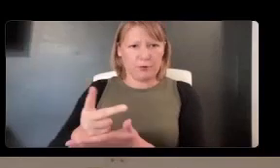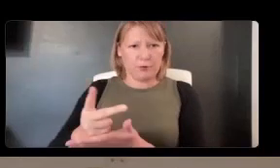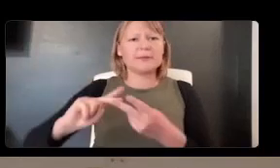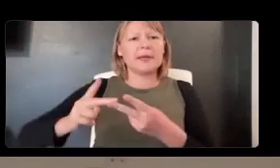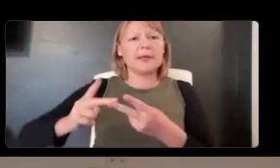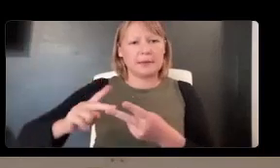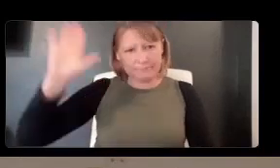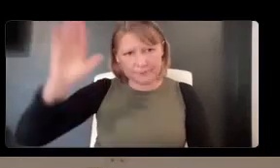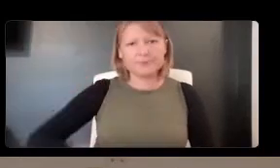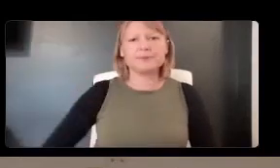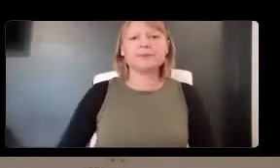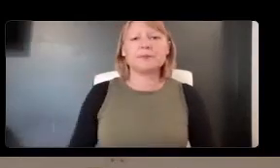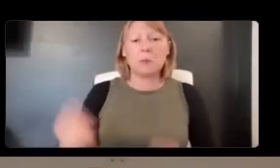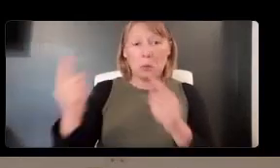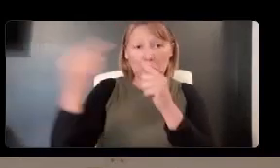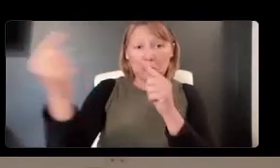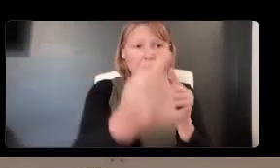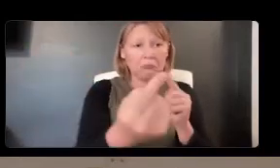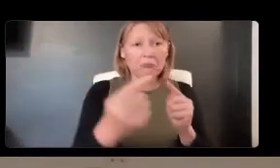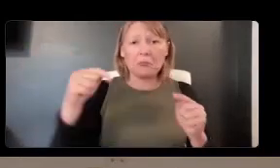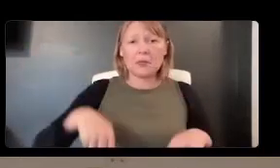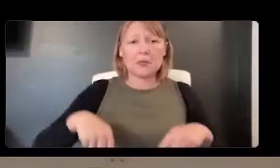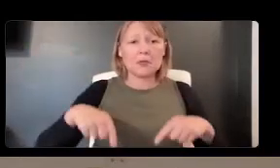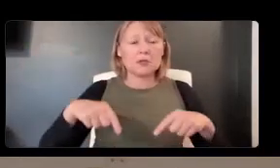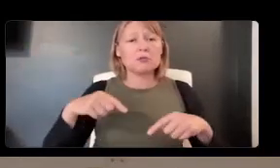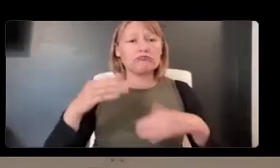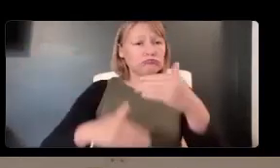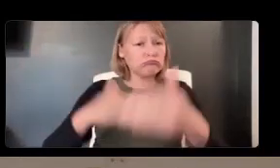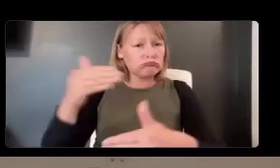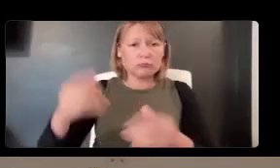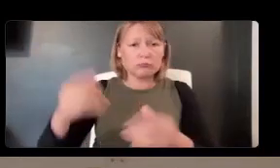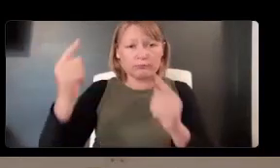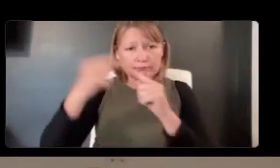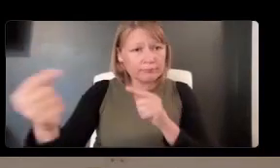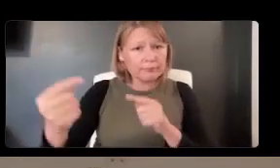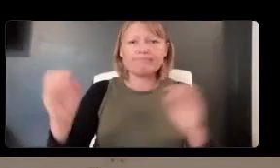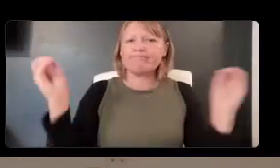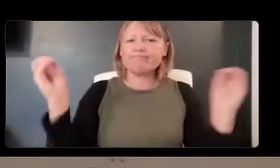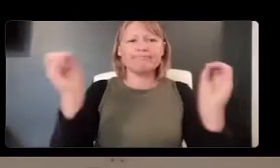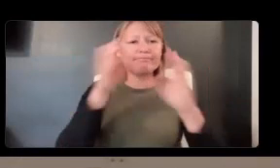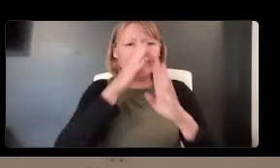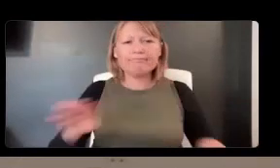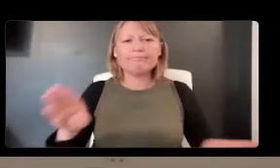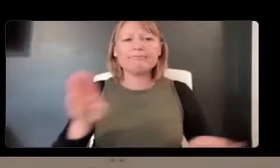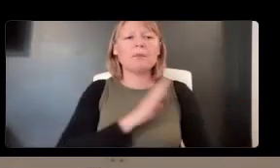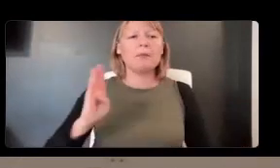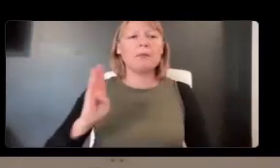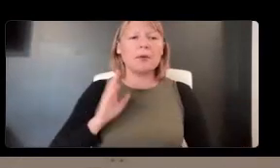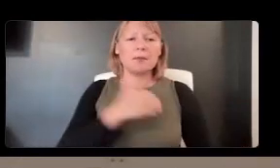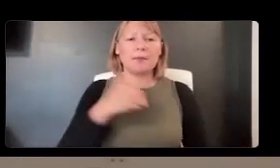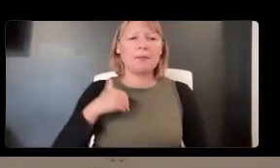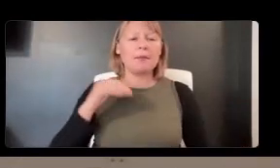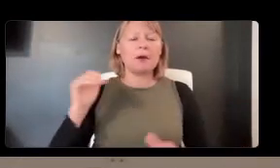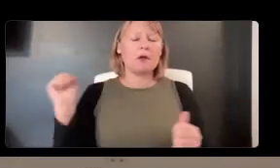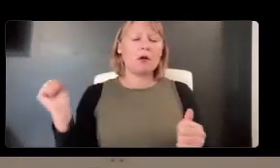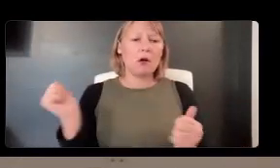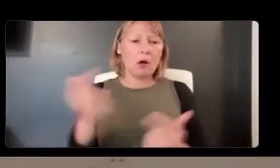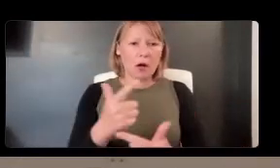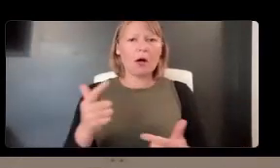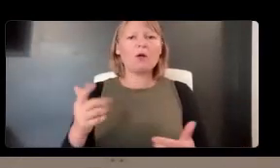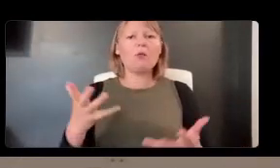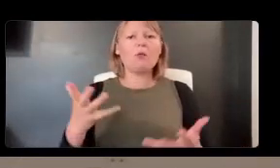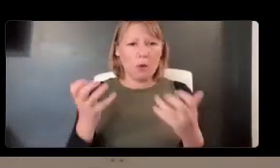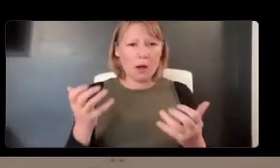any objections to the motion? Okay, hearing none. Board members, all in favor, please say aye.